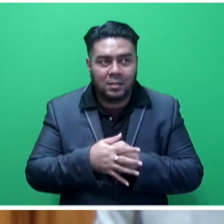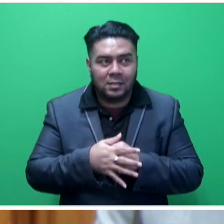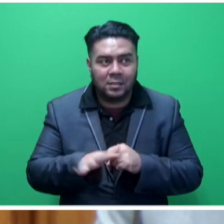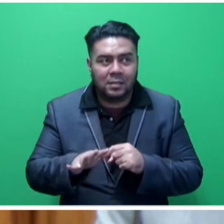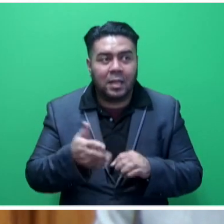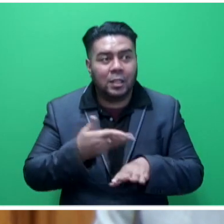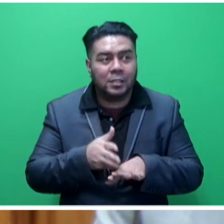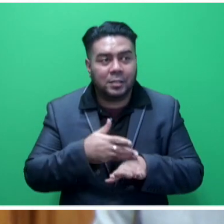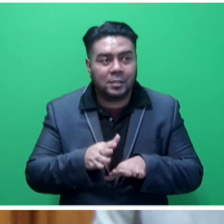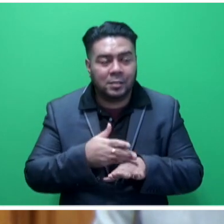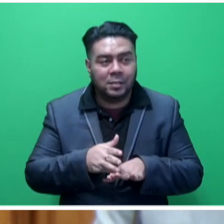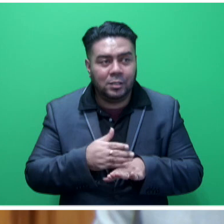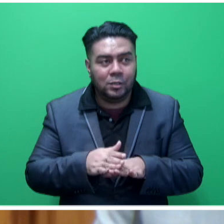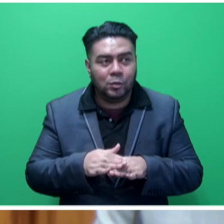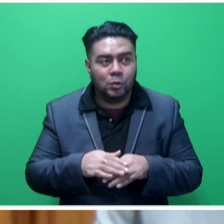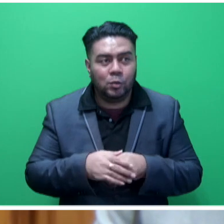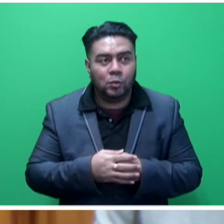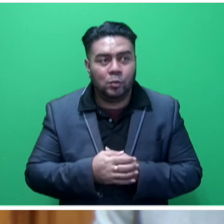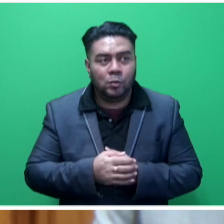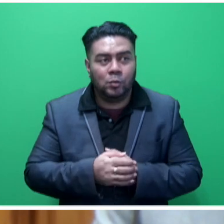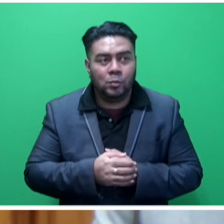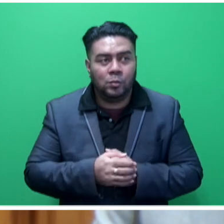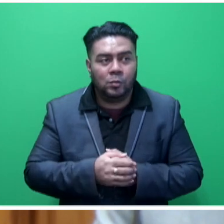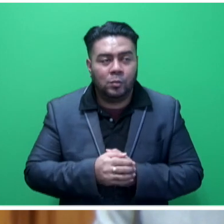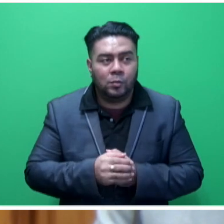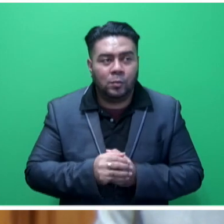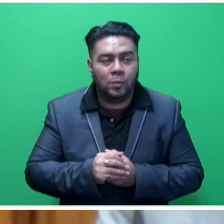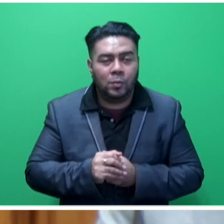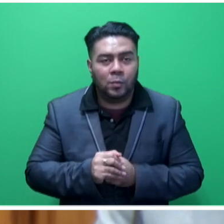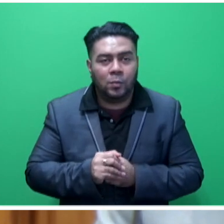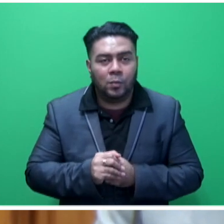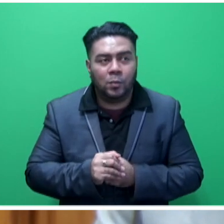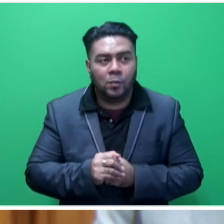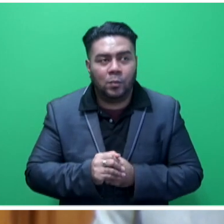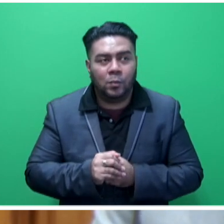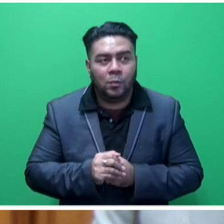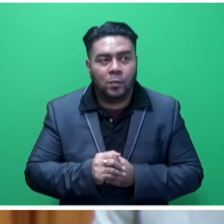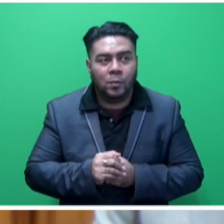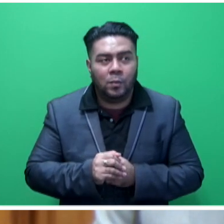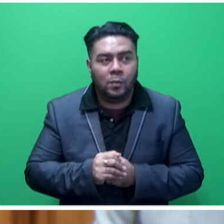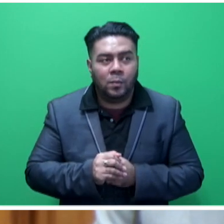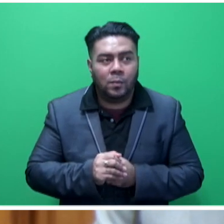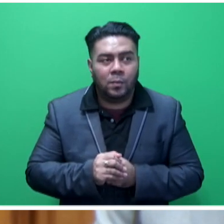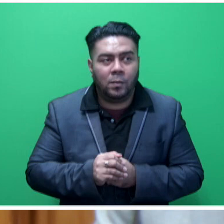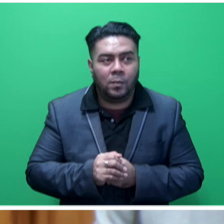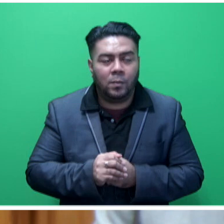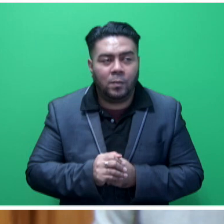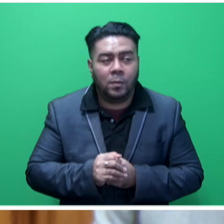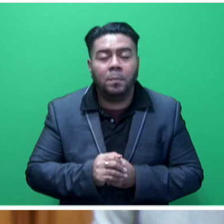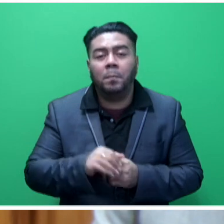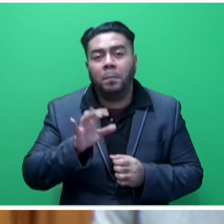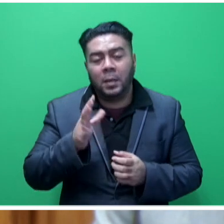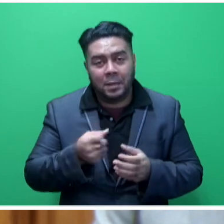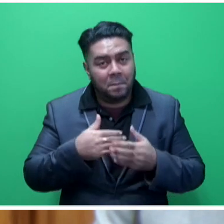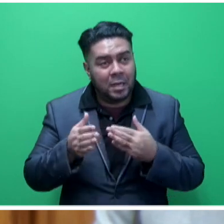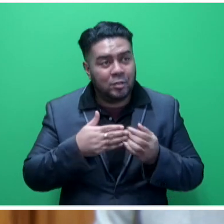newly used post-anesthetic recovery unit, and the asthma stations remain. But in terms of the